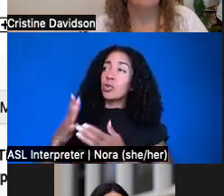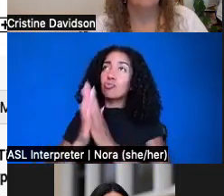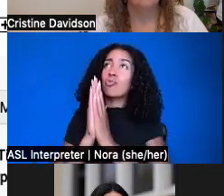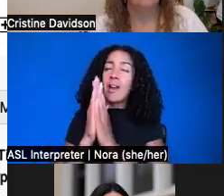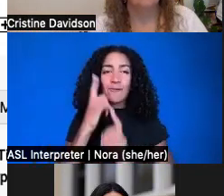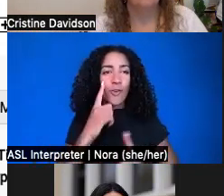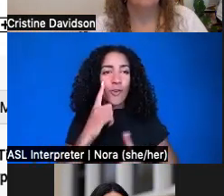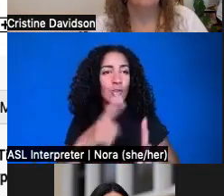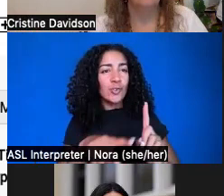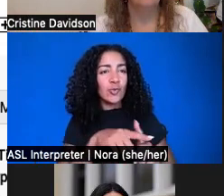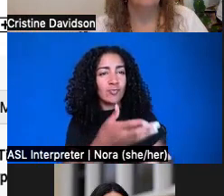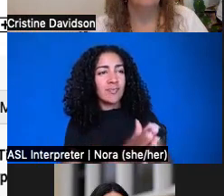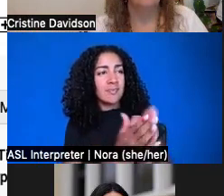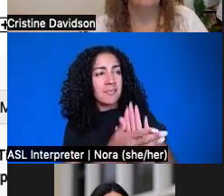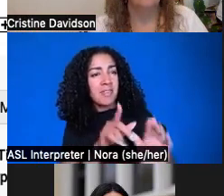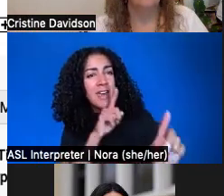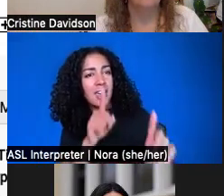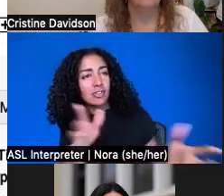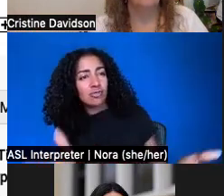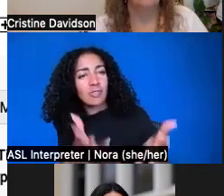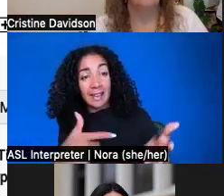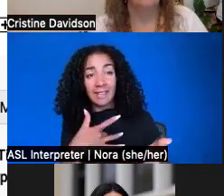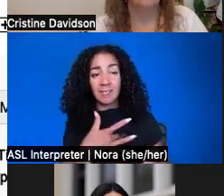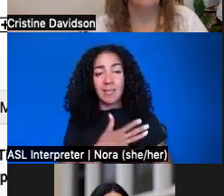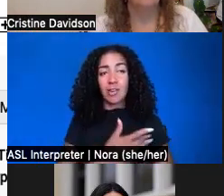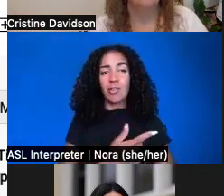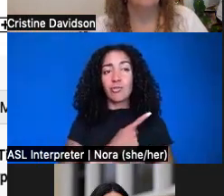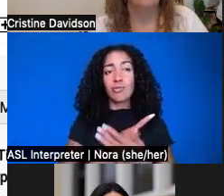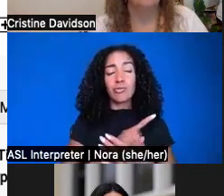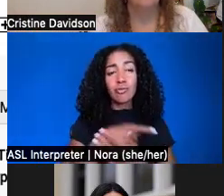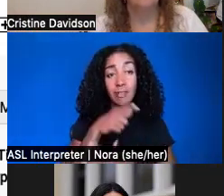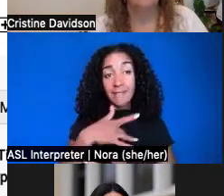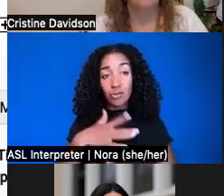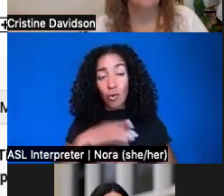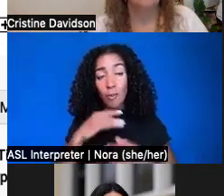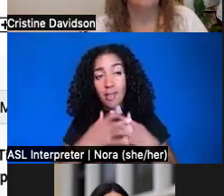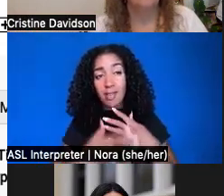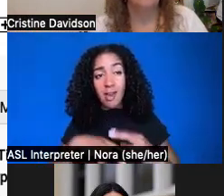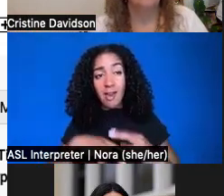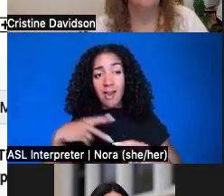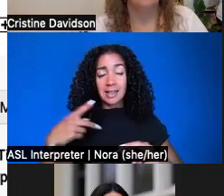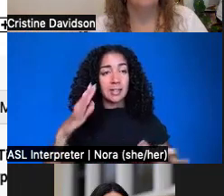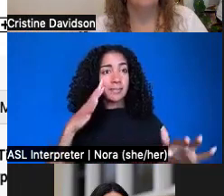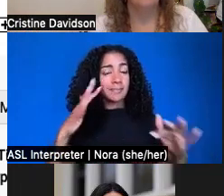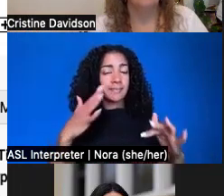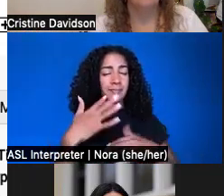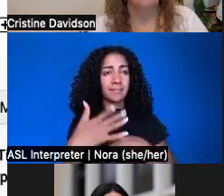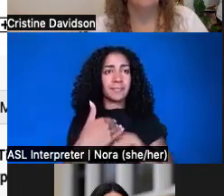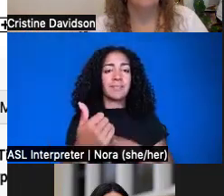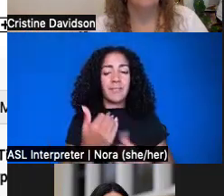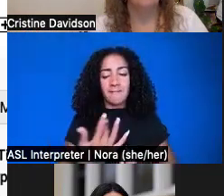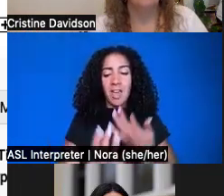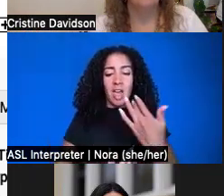heart. Can you feel it in your blood? I can hear the seventh fire calling us to wake up, wake up. Pueblo